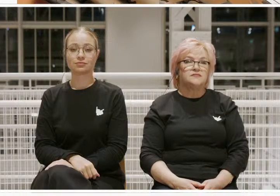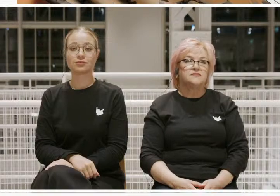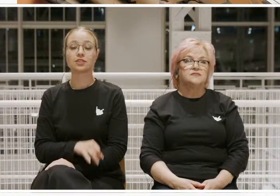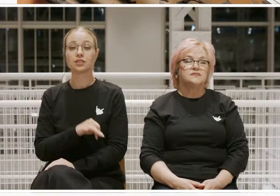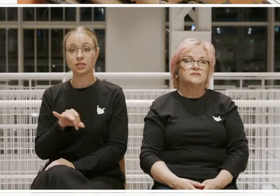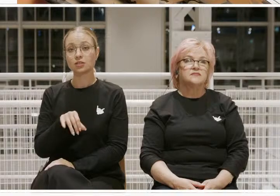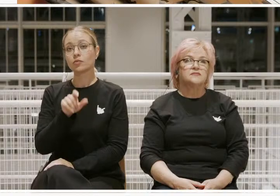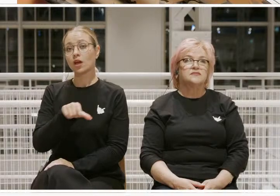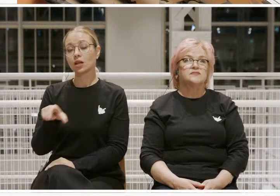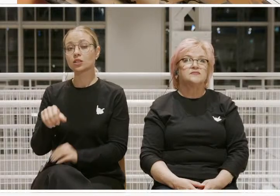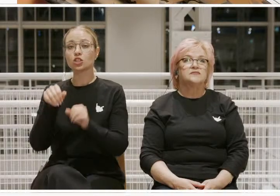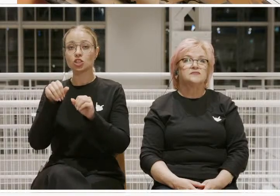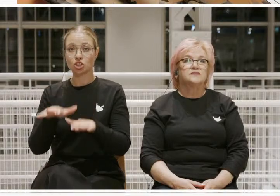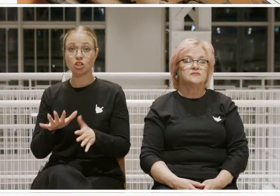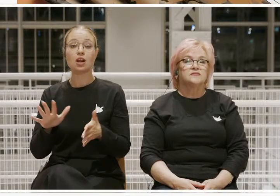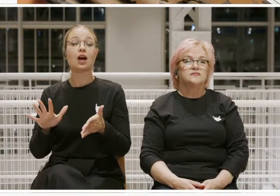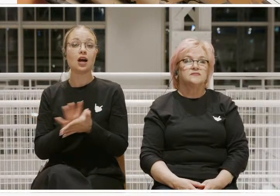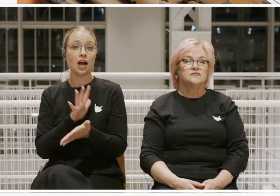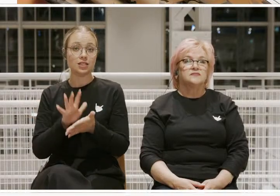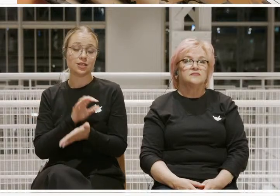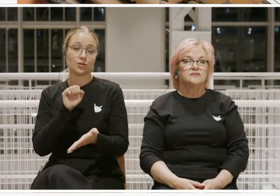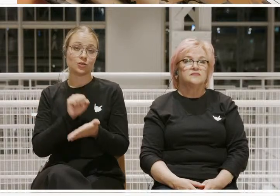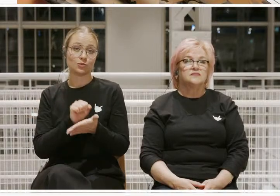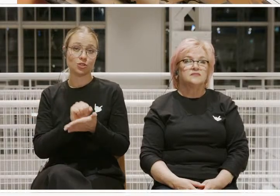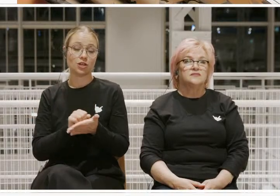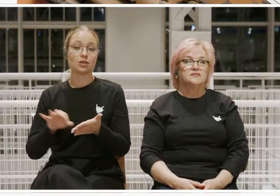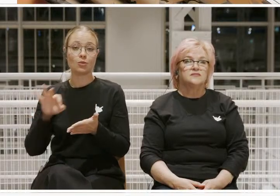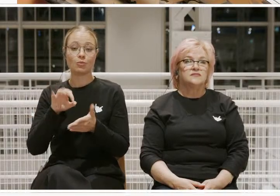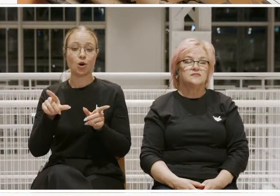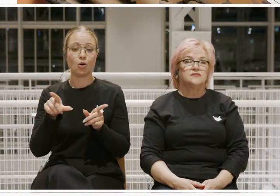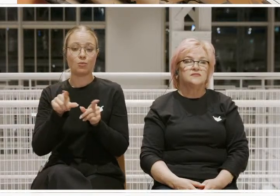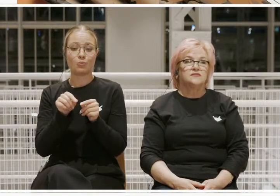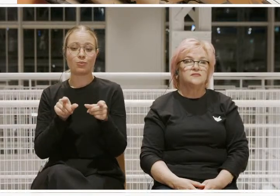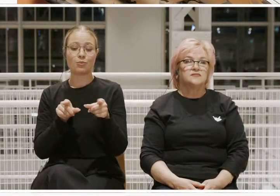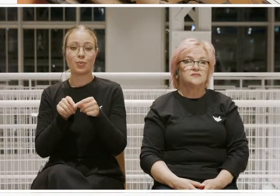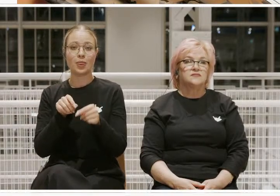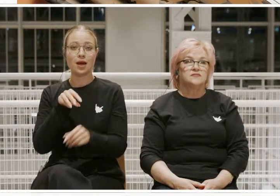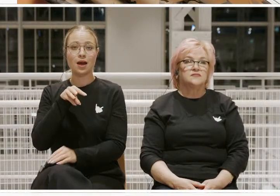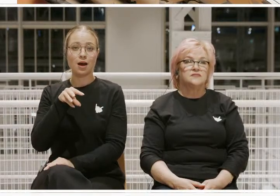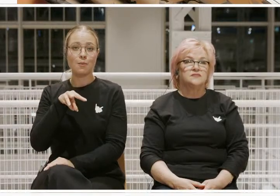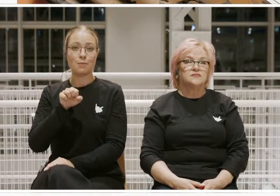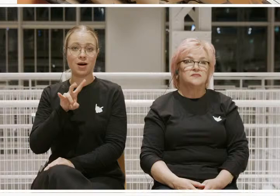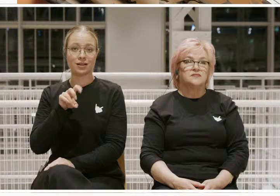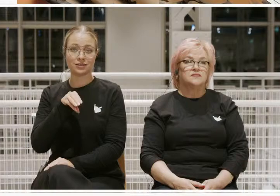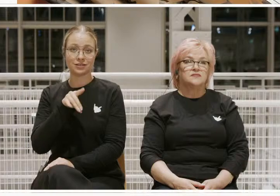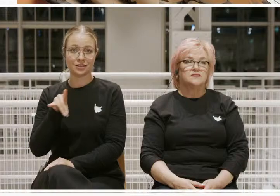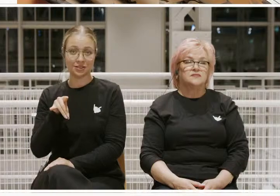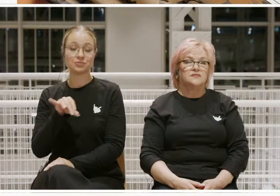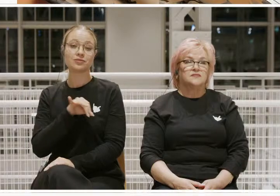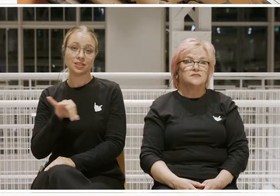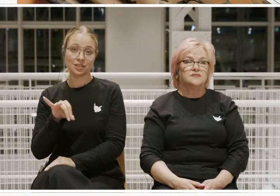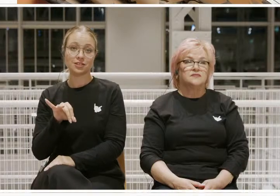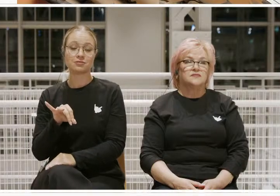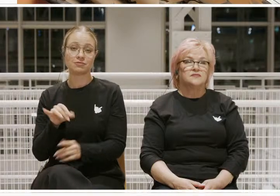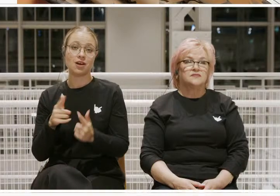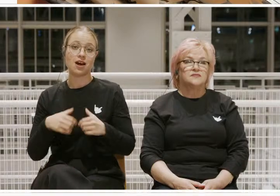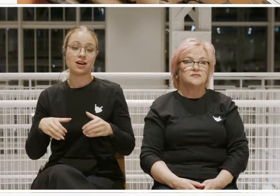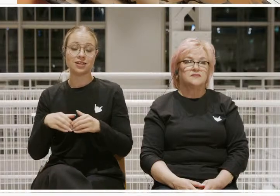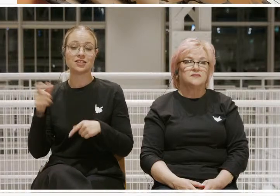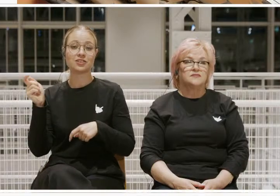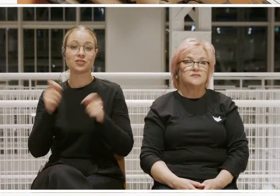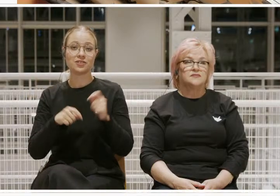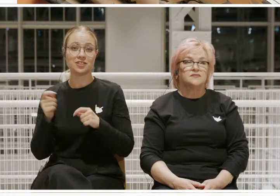in the scope of the project, they also wanted to organize a dumpling festival, which took place in the building